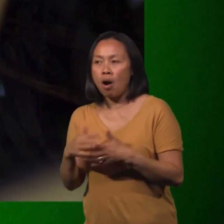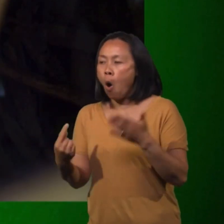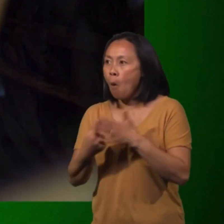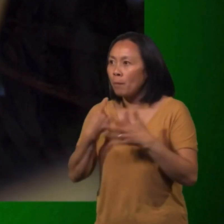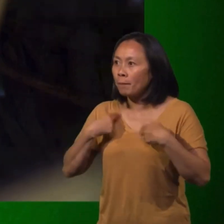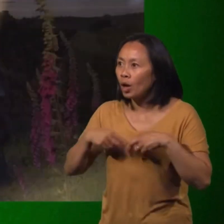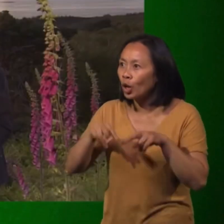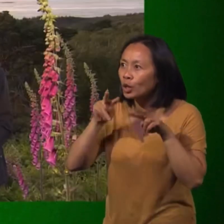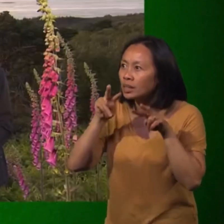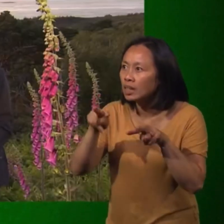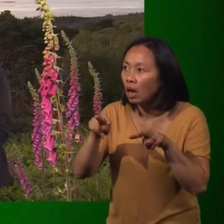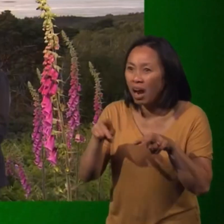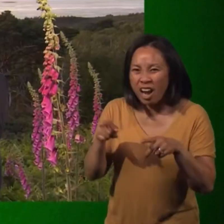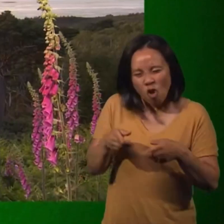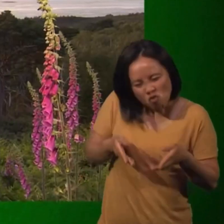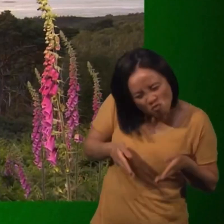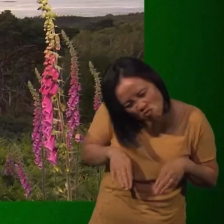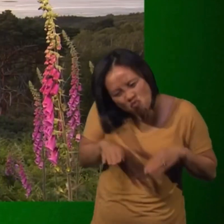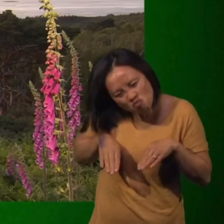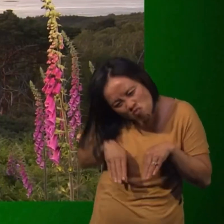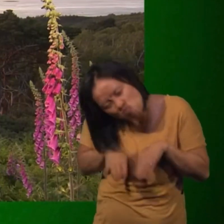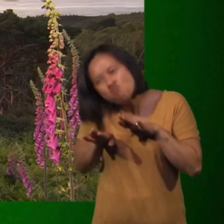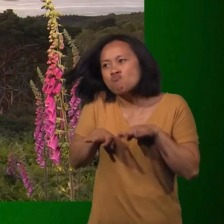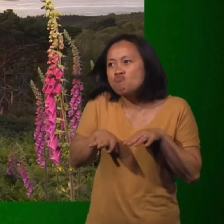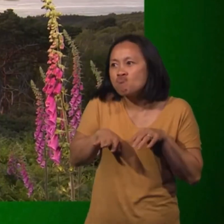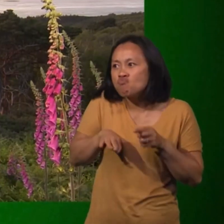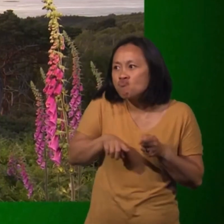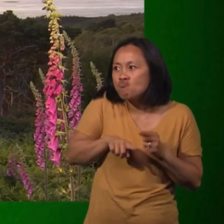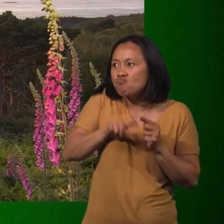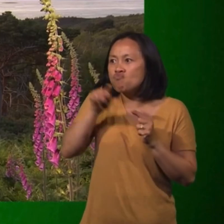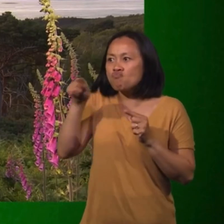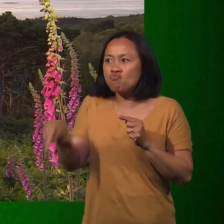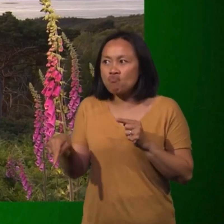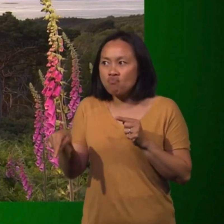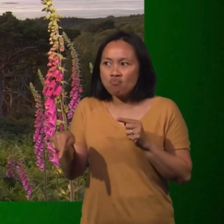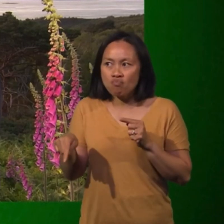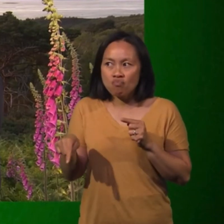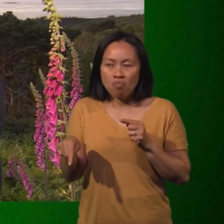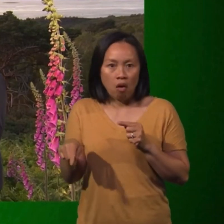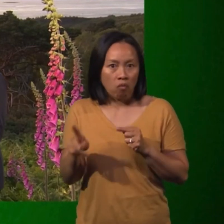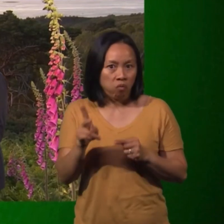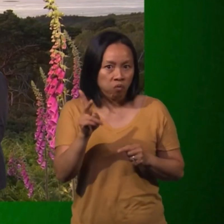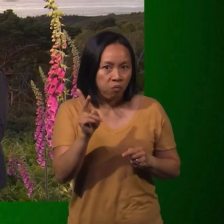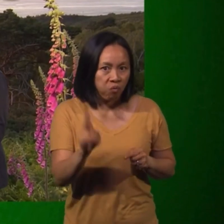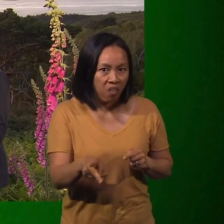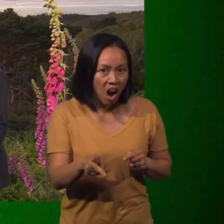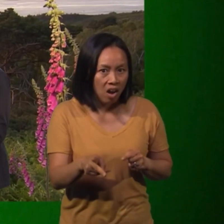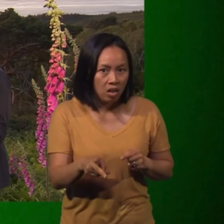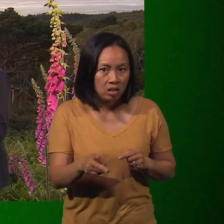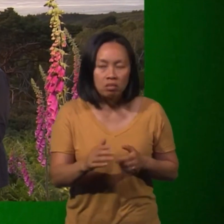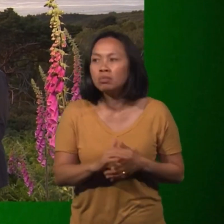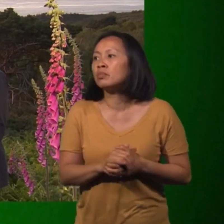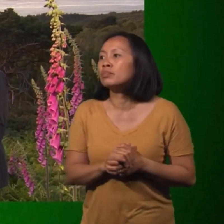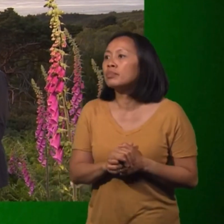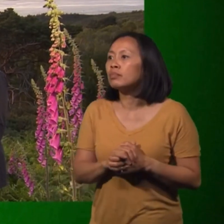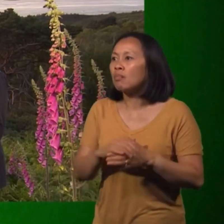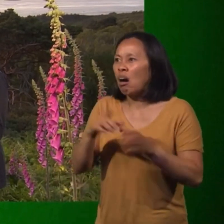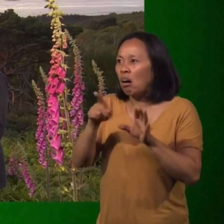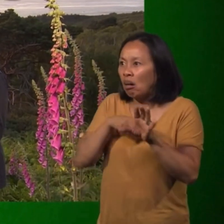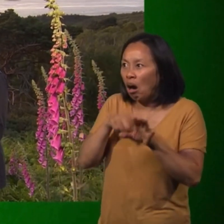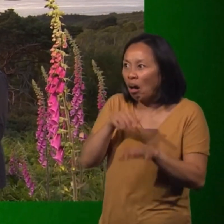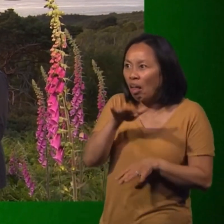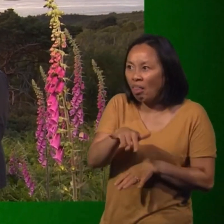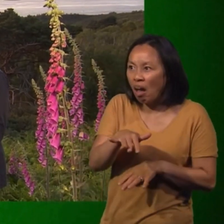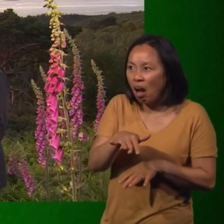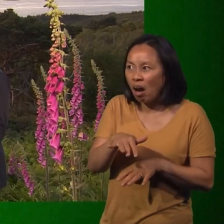its back to throw all of those reed warbler's eggs out of the nest. And even if there are youngsters there, it will pick them up and struggle up the side